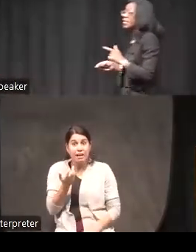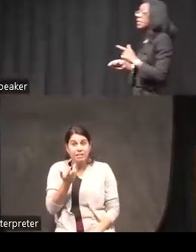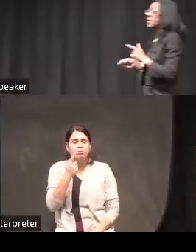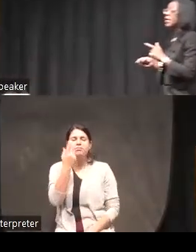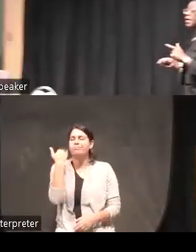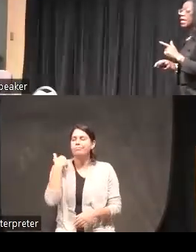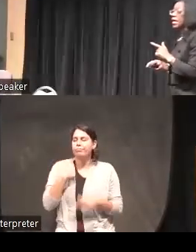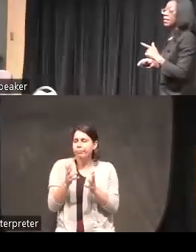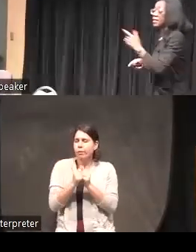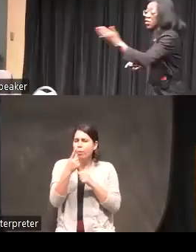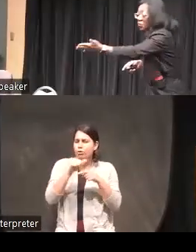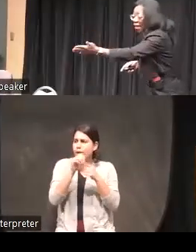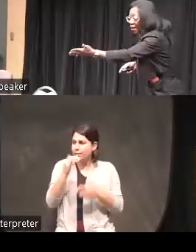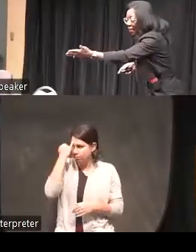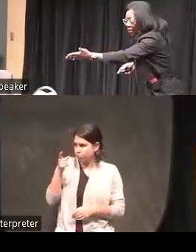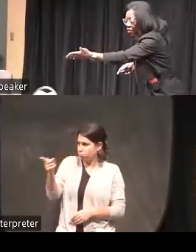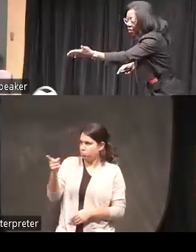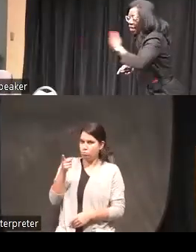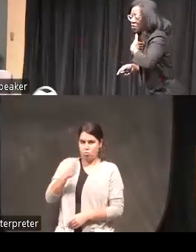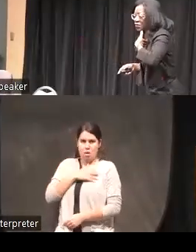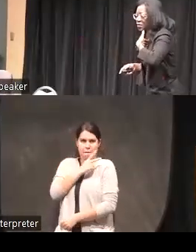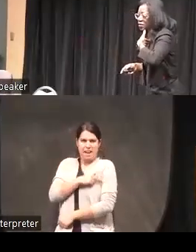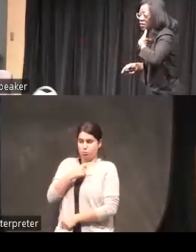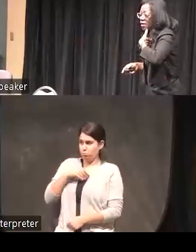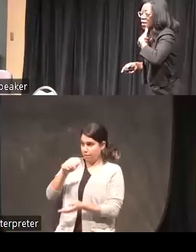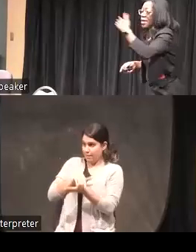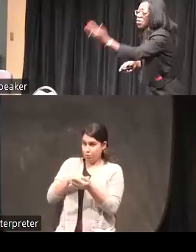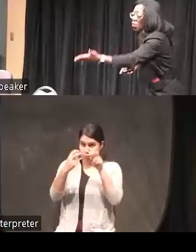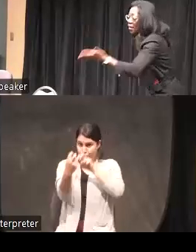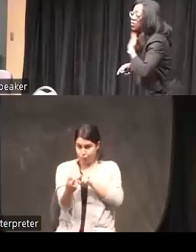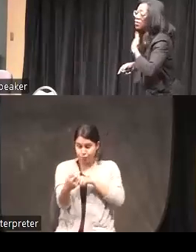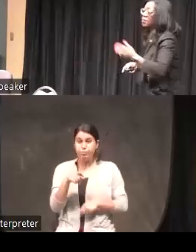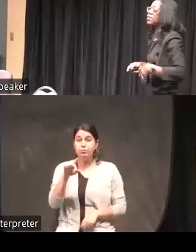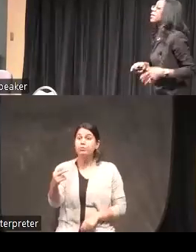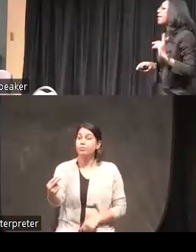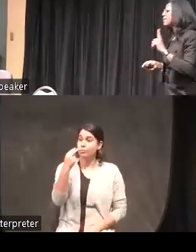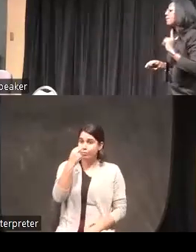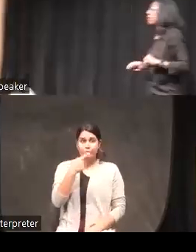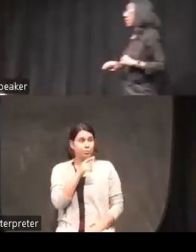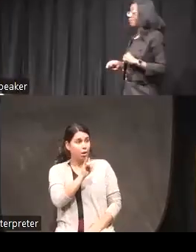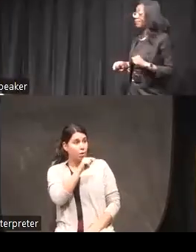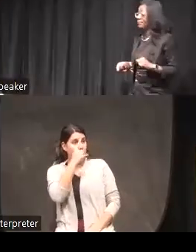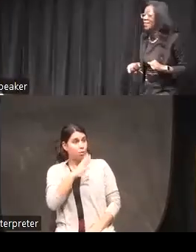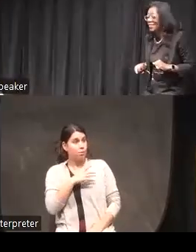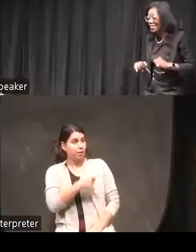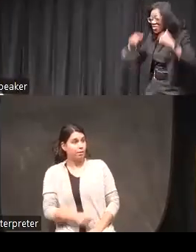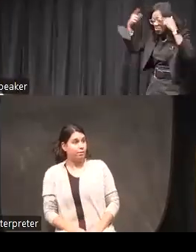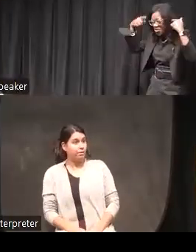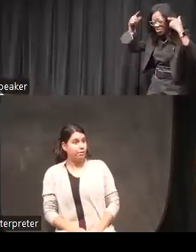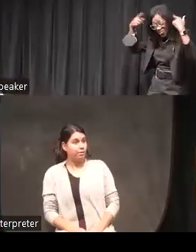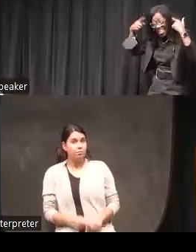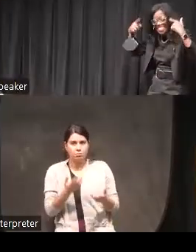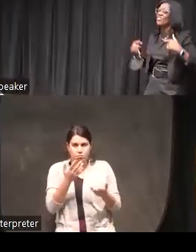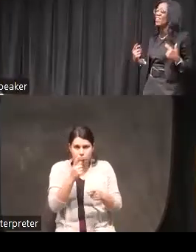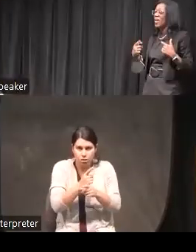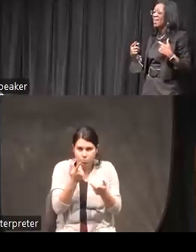trainees, right? Let's say you're my patient and I'm your physician. And you walk in and you look at me and you're like, that's a Black woman.